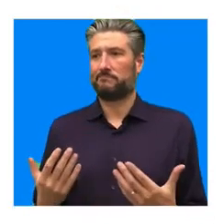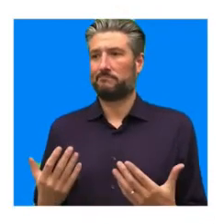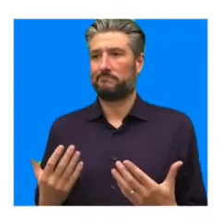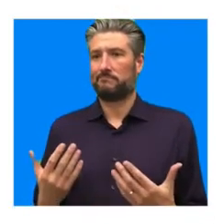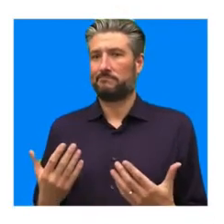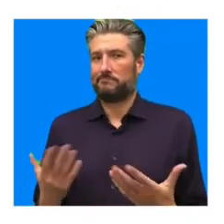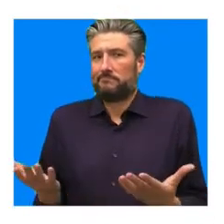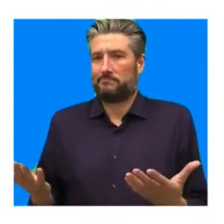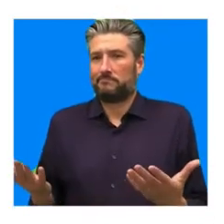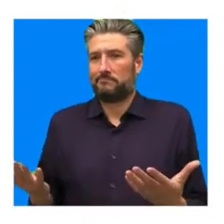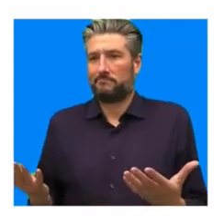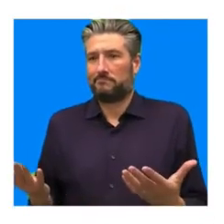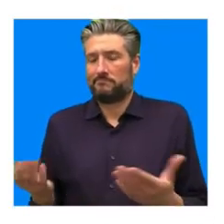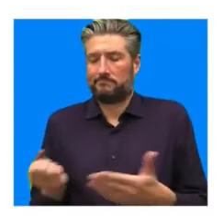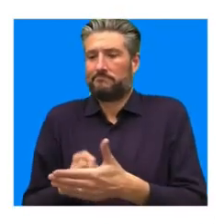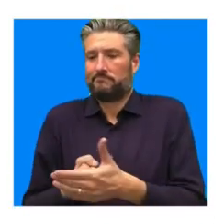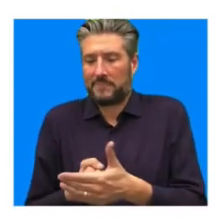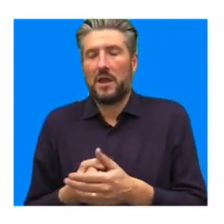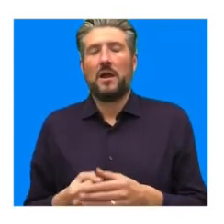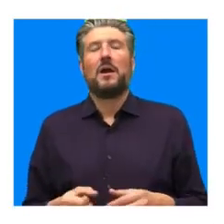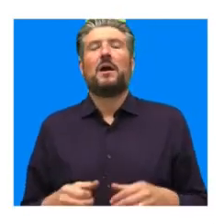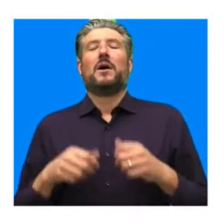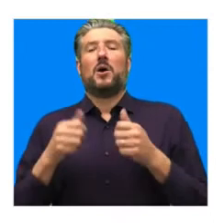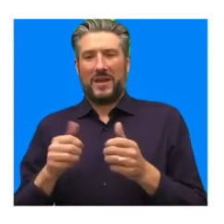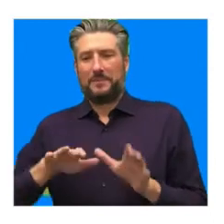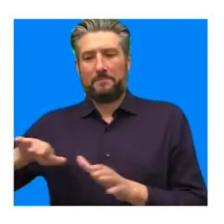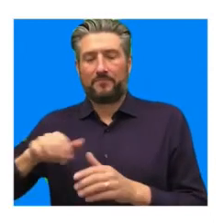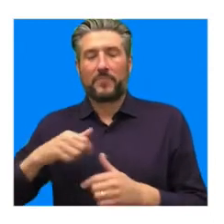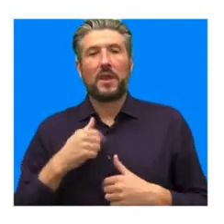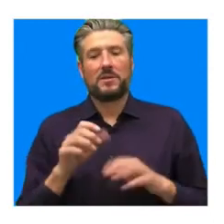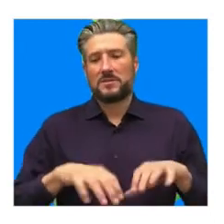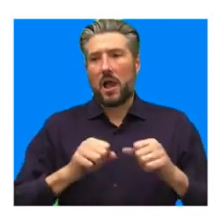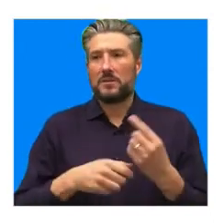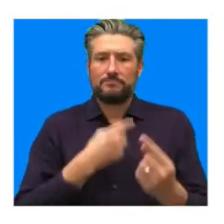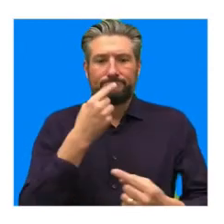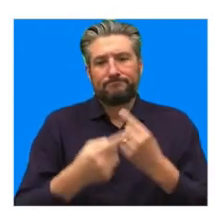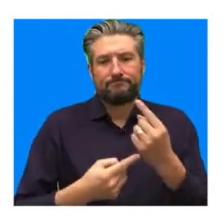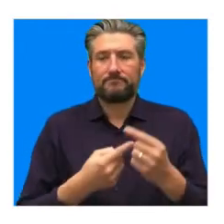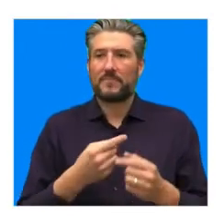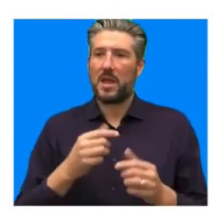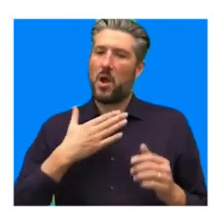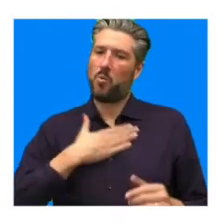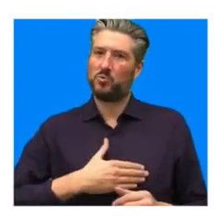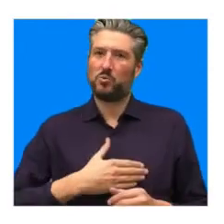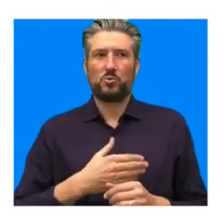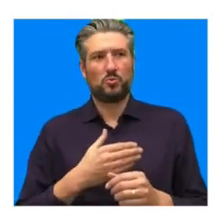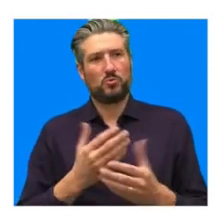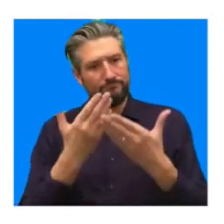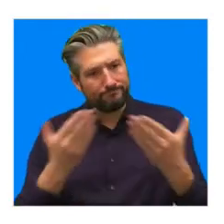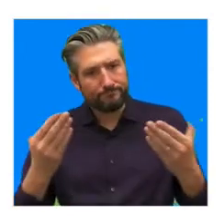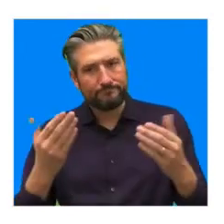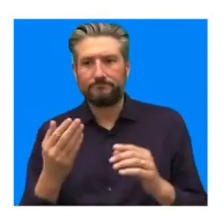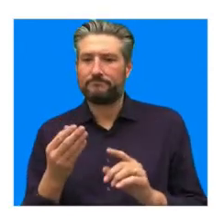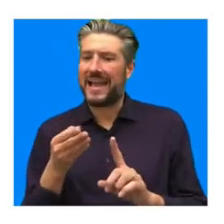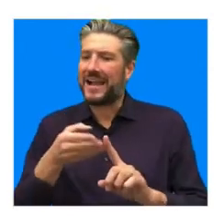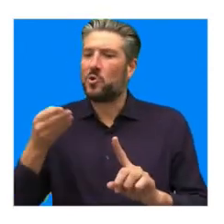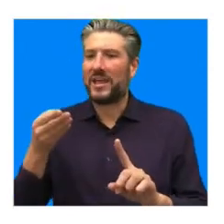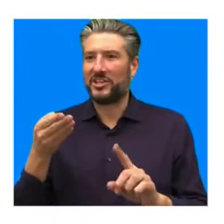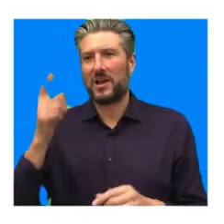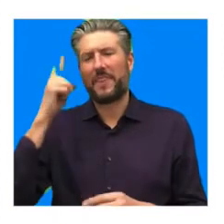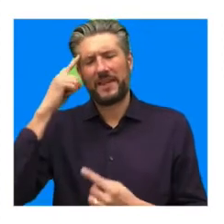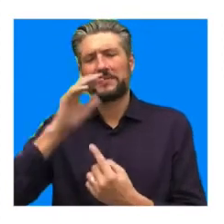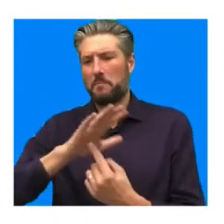that. I want to start off, though, with an acknowledgement. And Sonali, you picked up on this, and I think it's important that we acknowledge, and